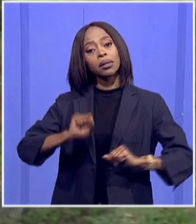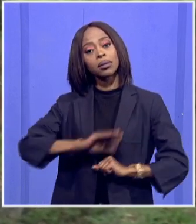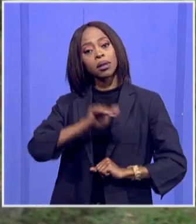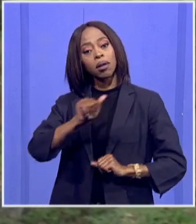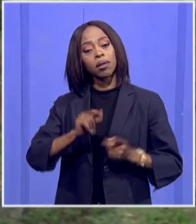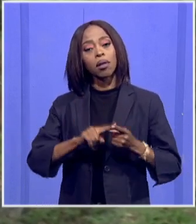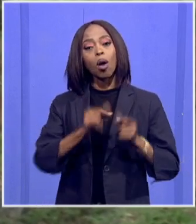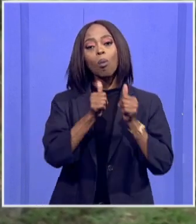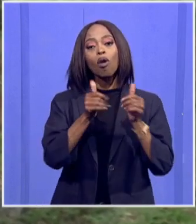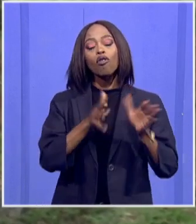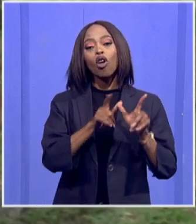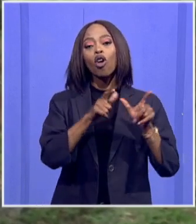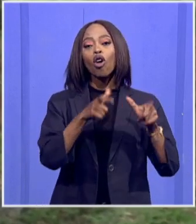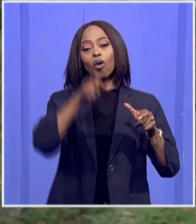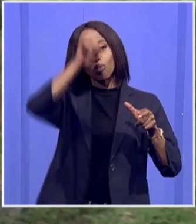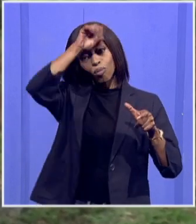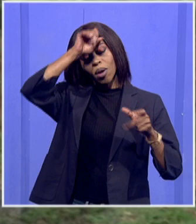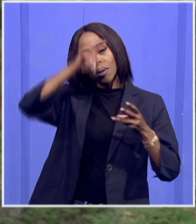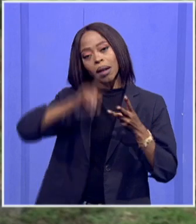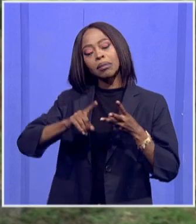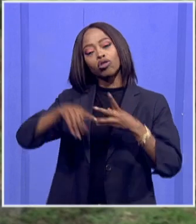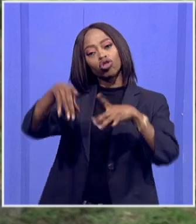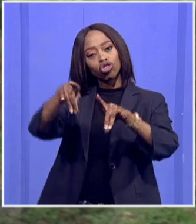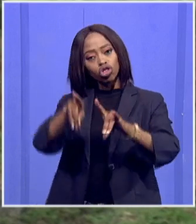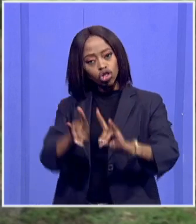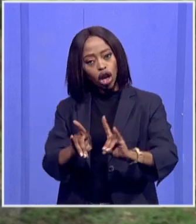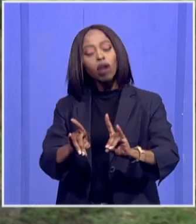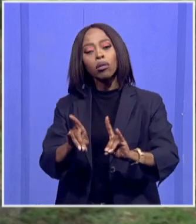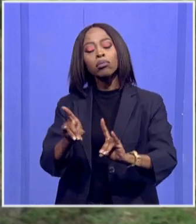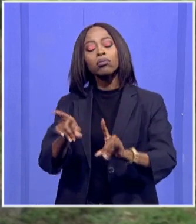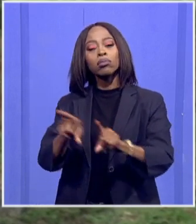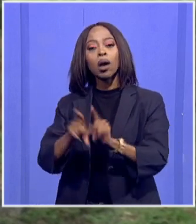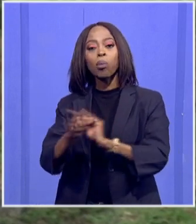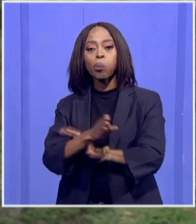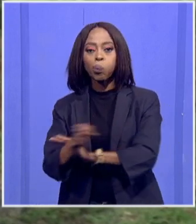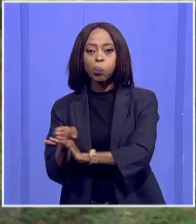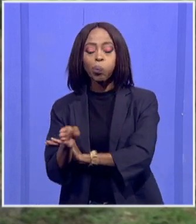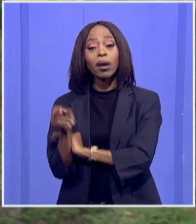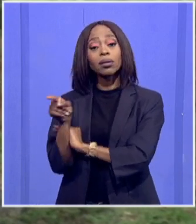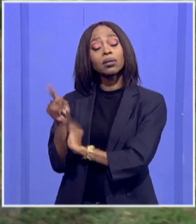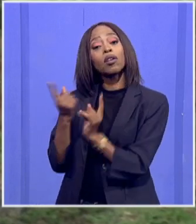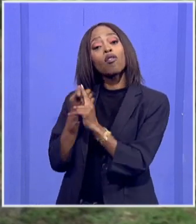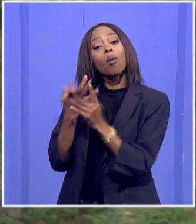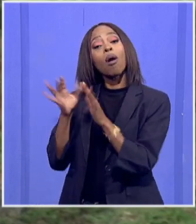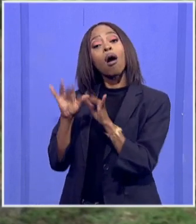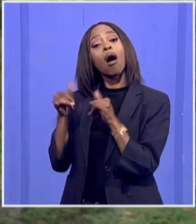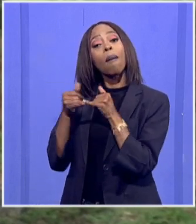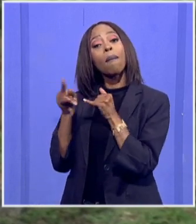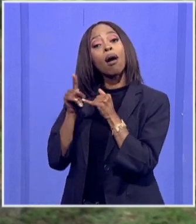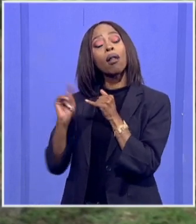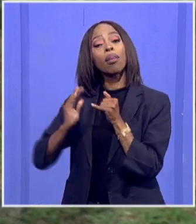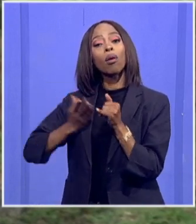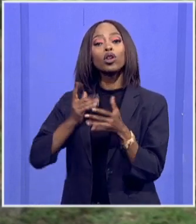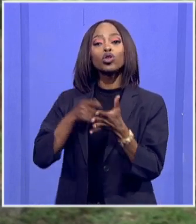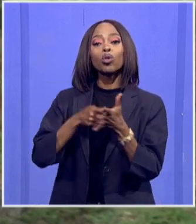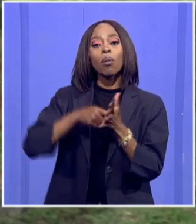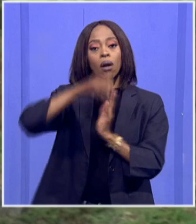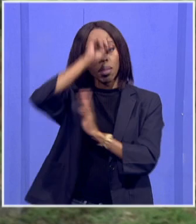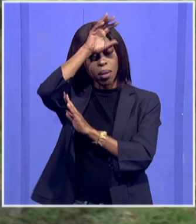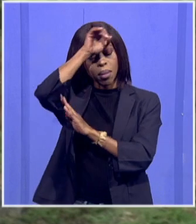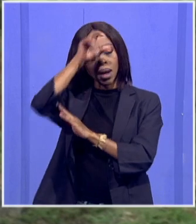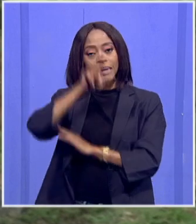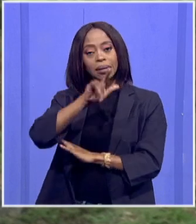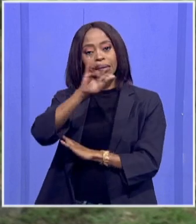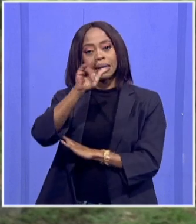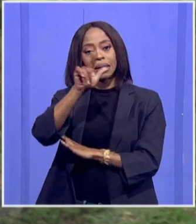committee on mining, the chairperson is also here, and also Fred Arenze, who is from the company actually that wants to buy that mine, Lily mine.